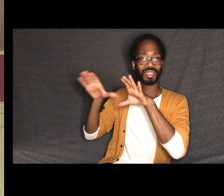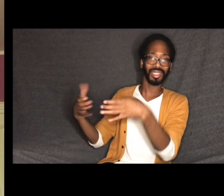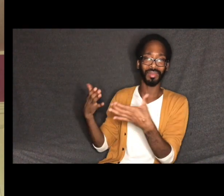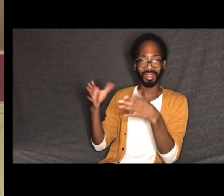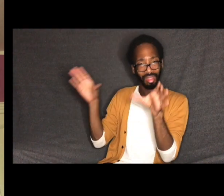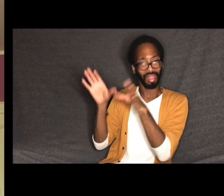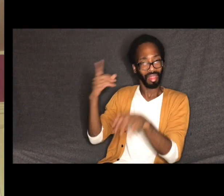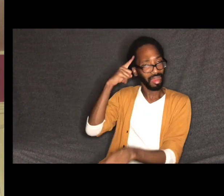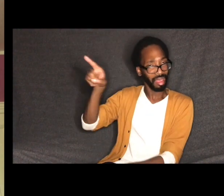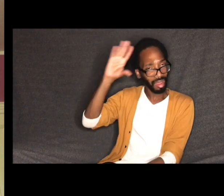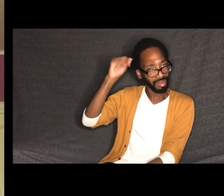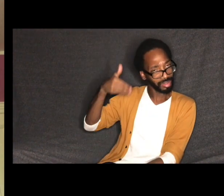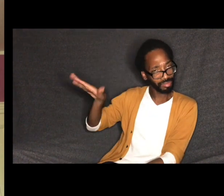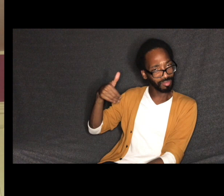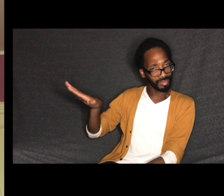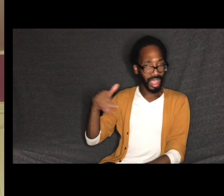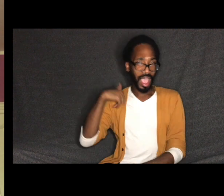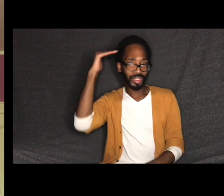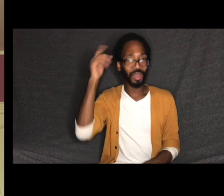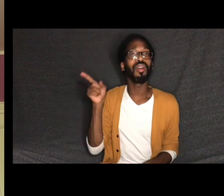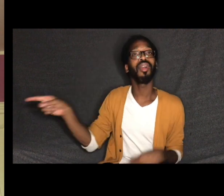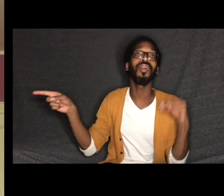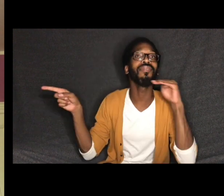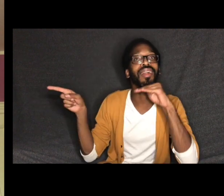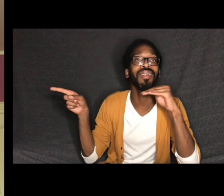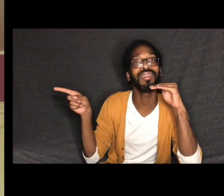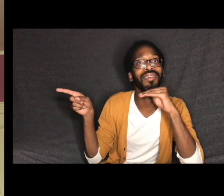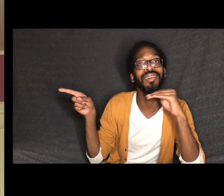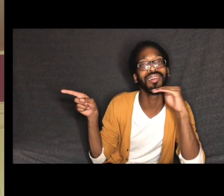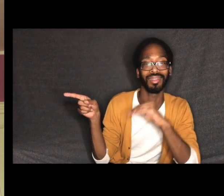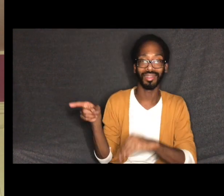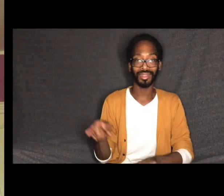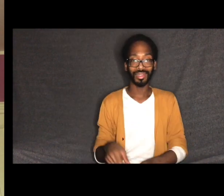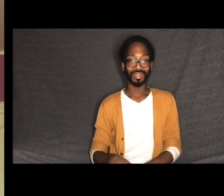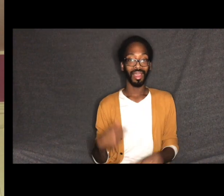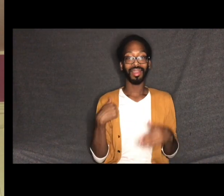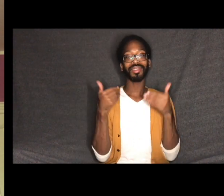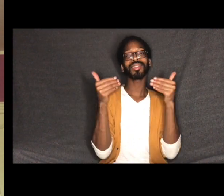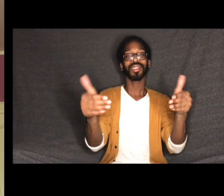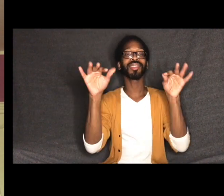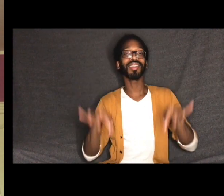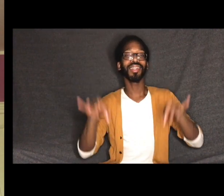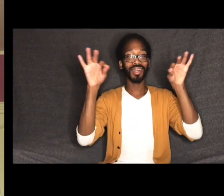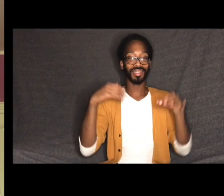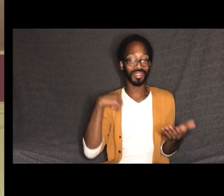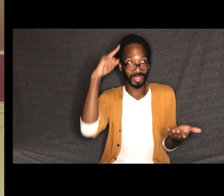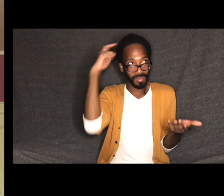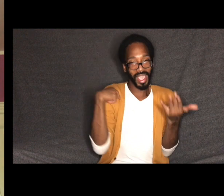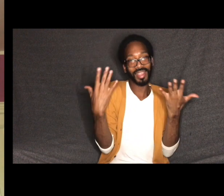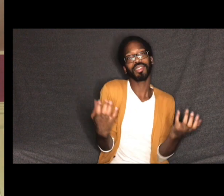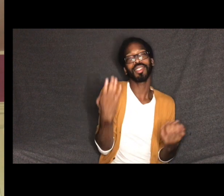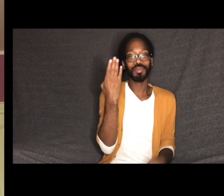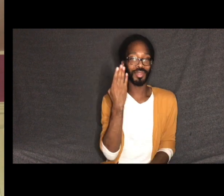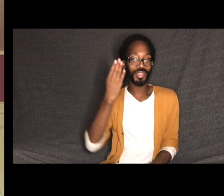does things for guys. Screw their compliments, I know they're all lies. I put blue in my hair 'cause